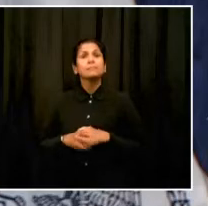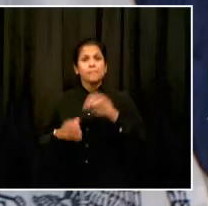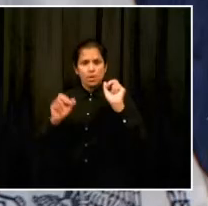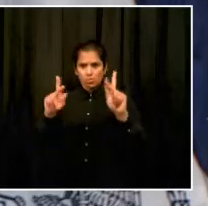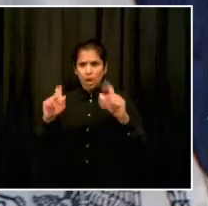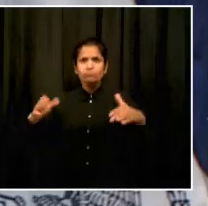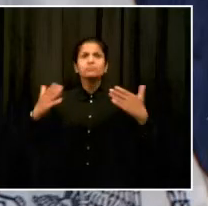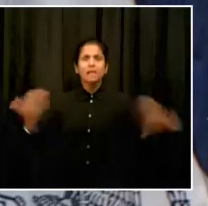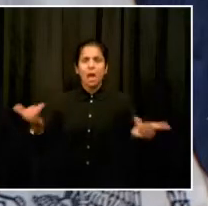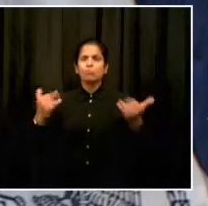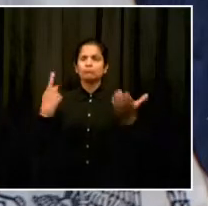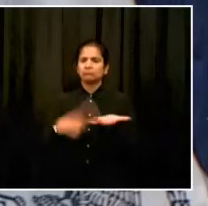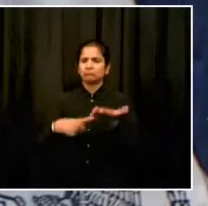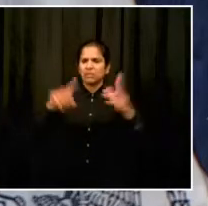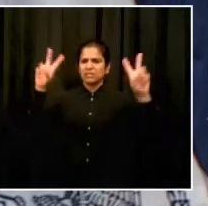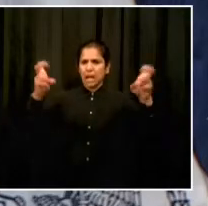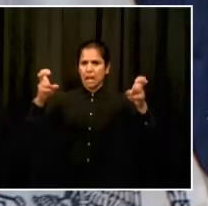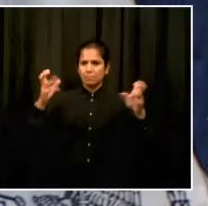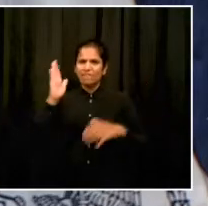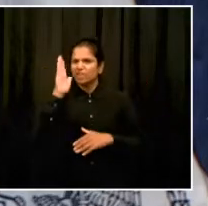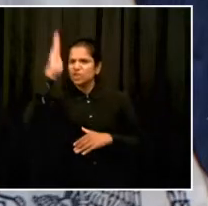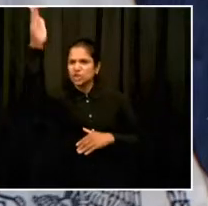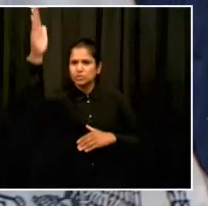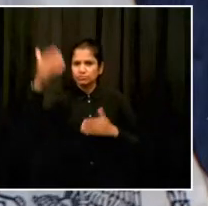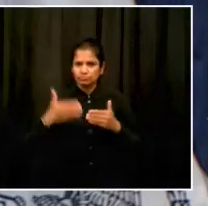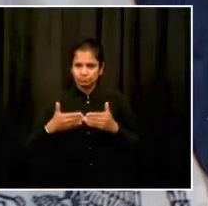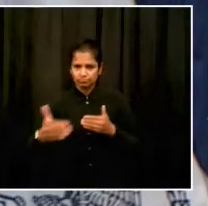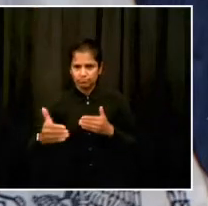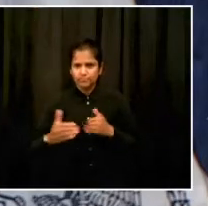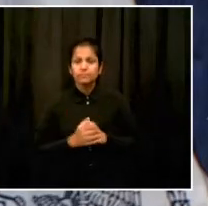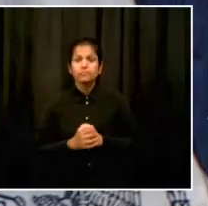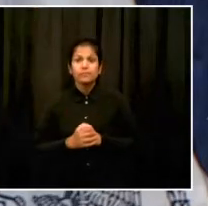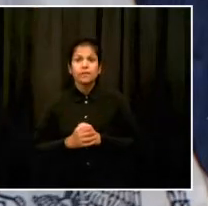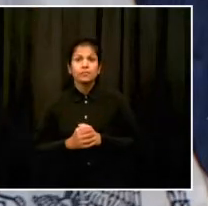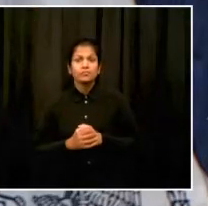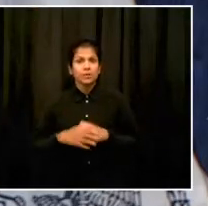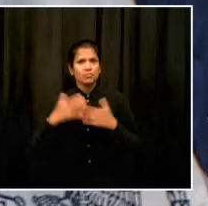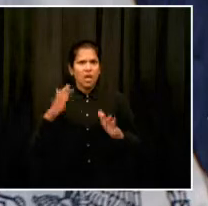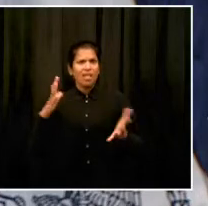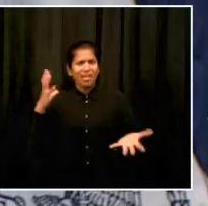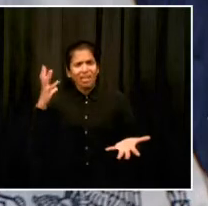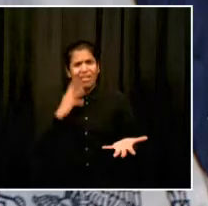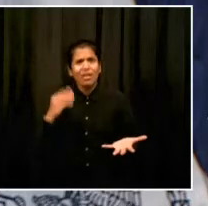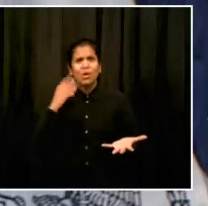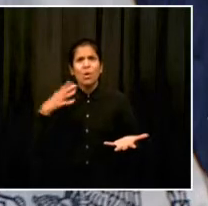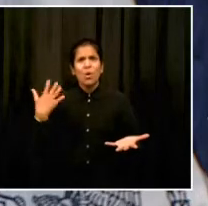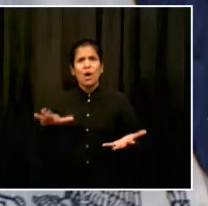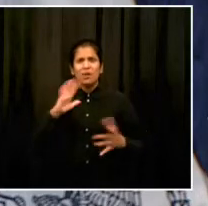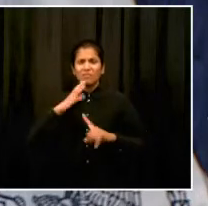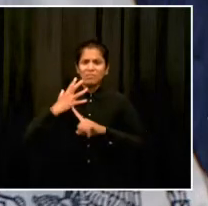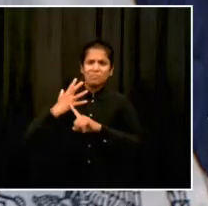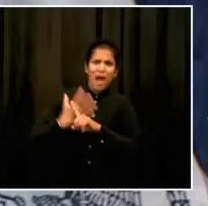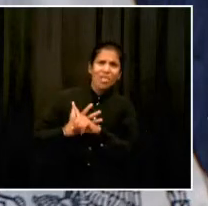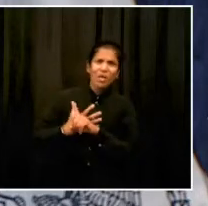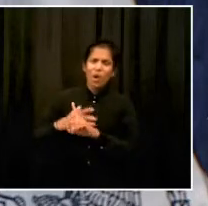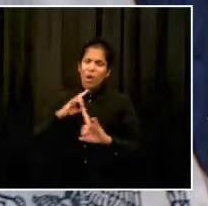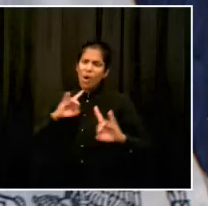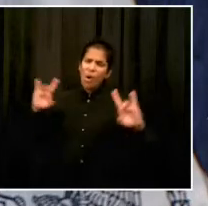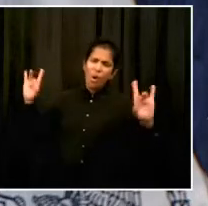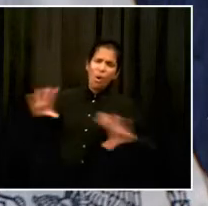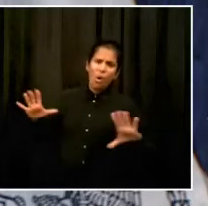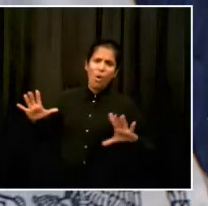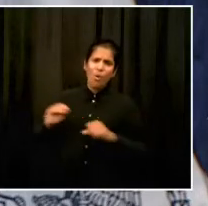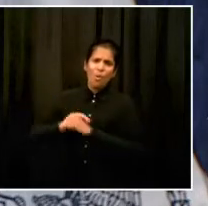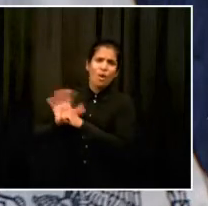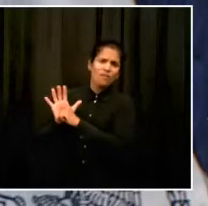months, but I keep talking about why people should never bet against New York City and our strength and our people and our talent. And now we